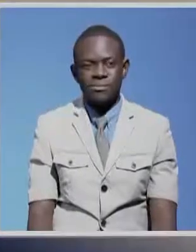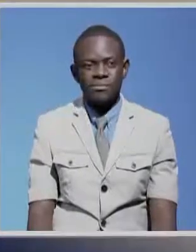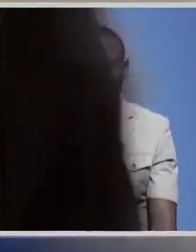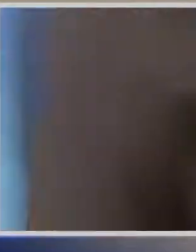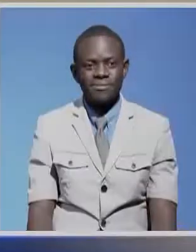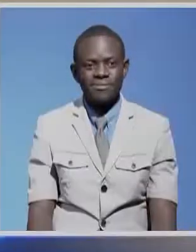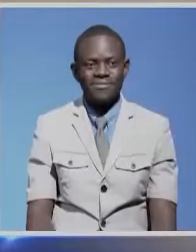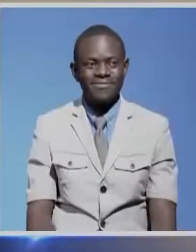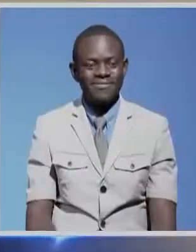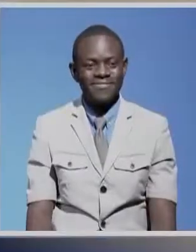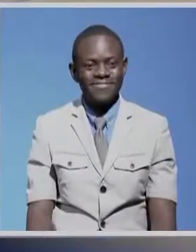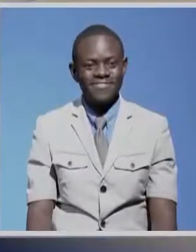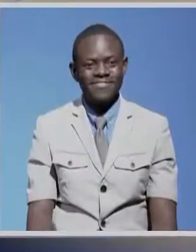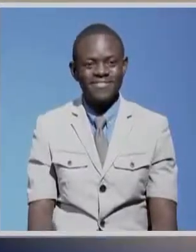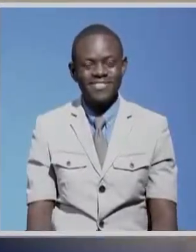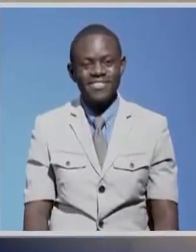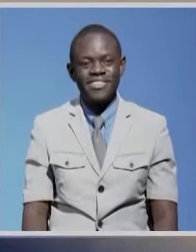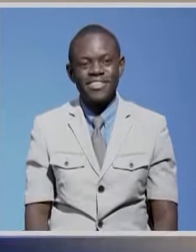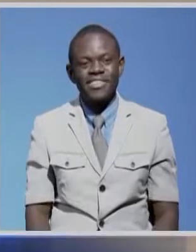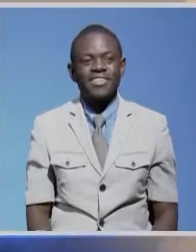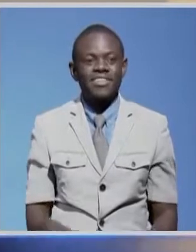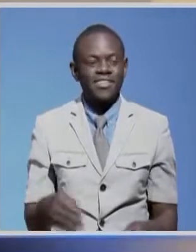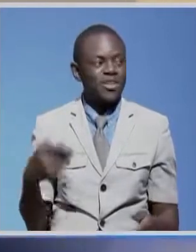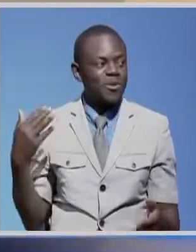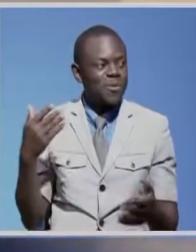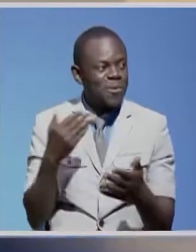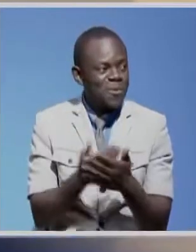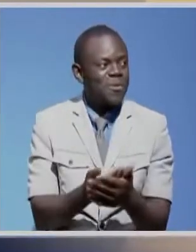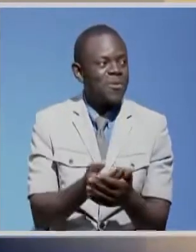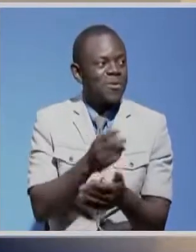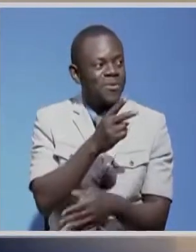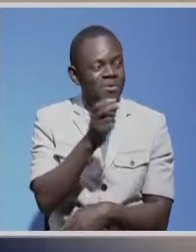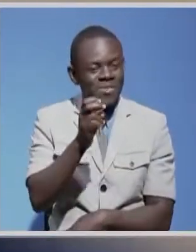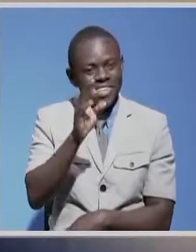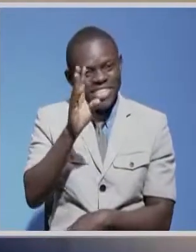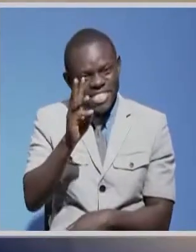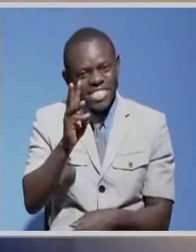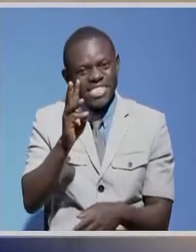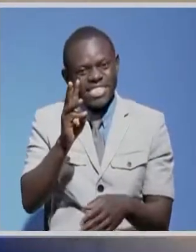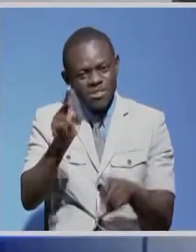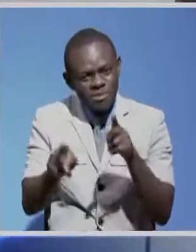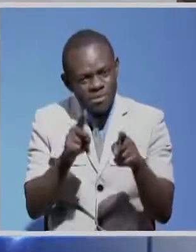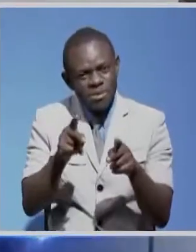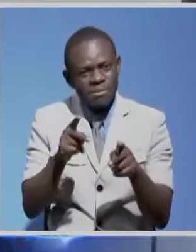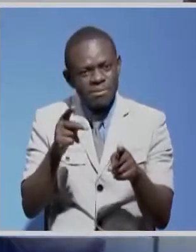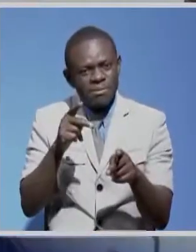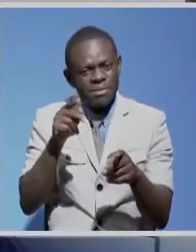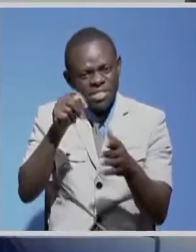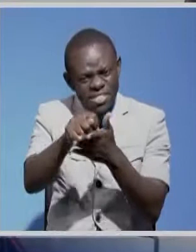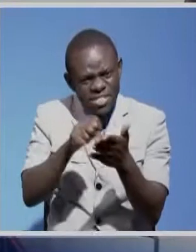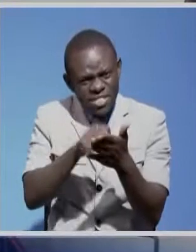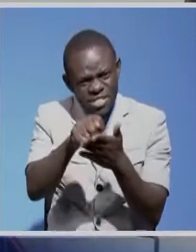have been recorded out of the 206 deaths in the last 24 hours. You are